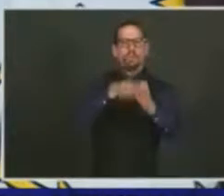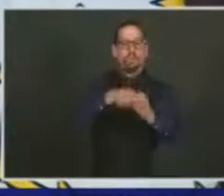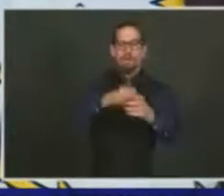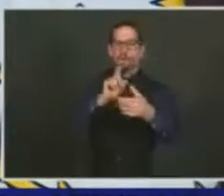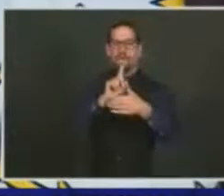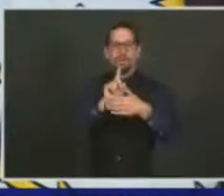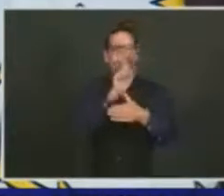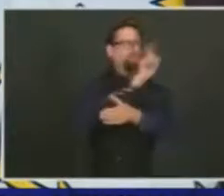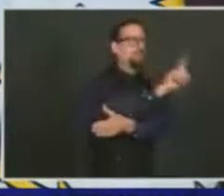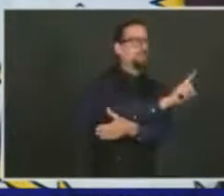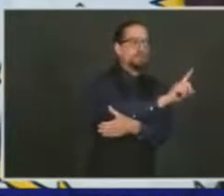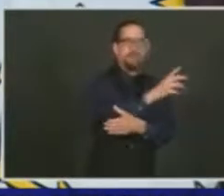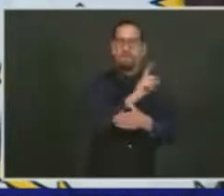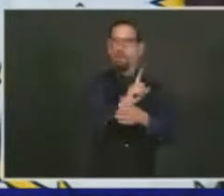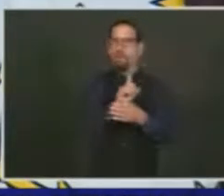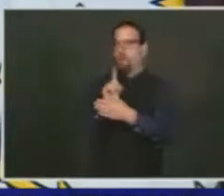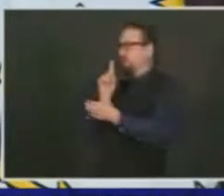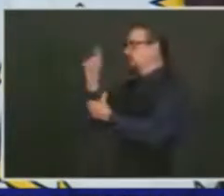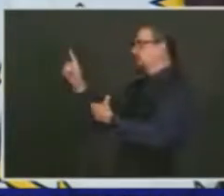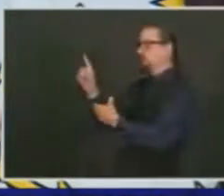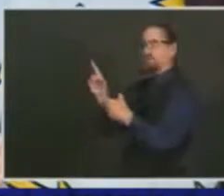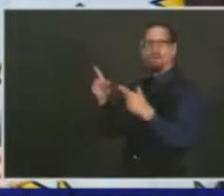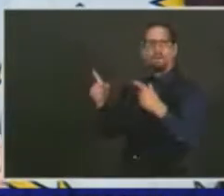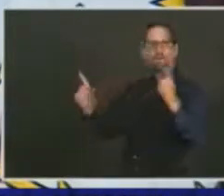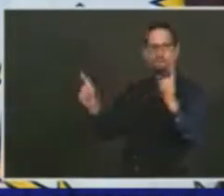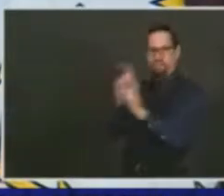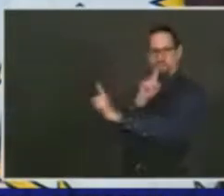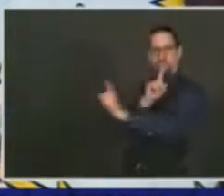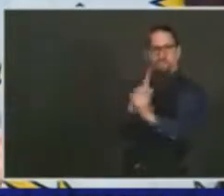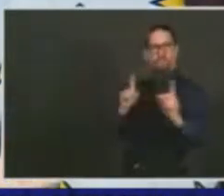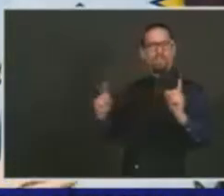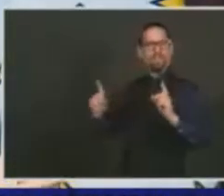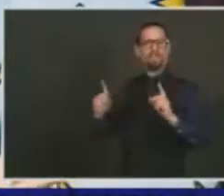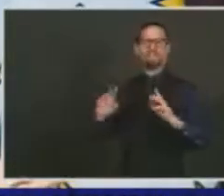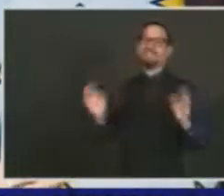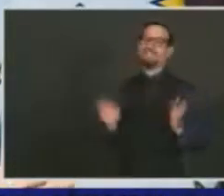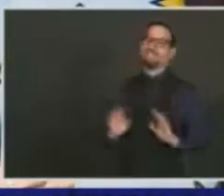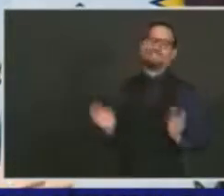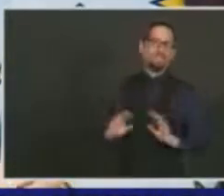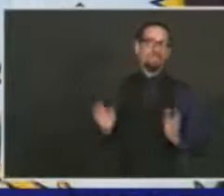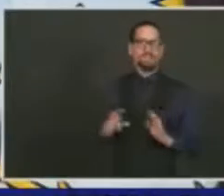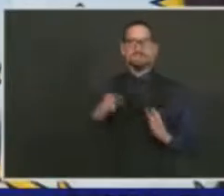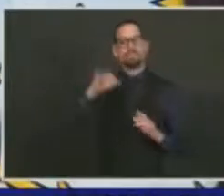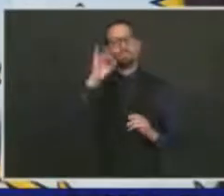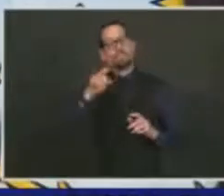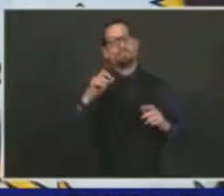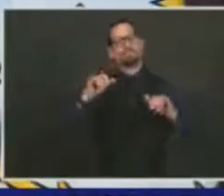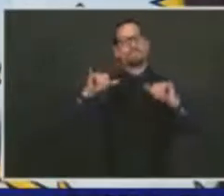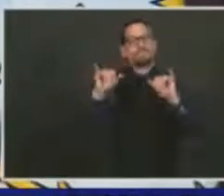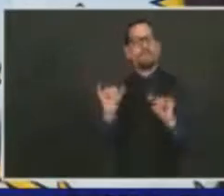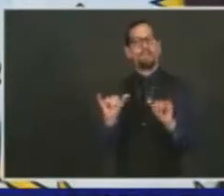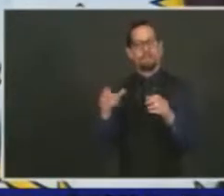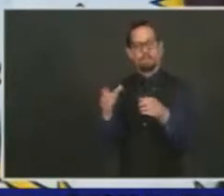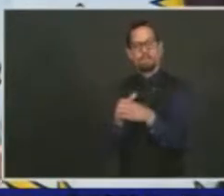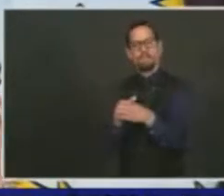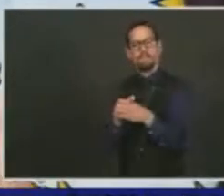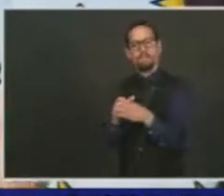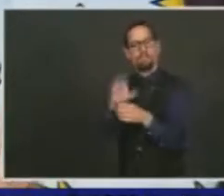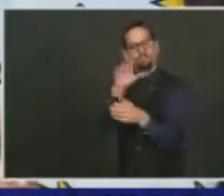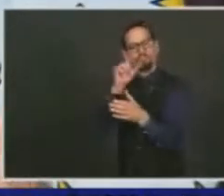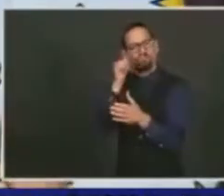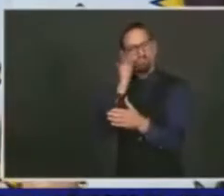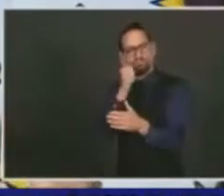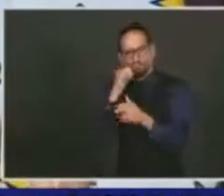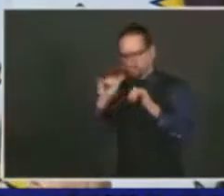And now, through nobody's fault, through natural course of being a human being, we're all